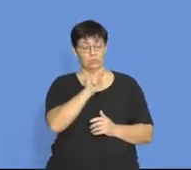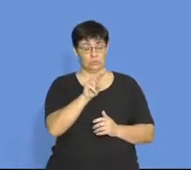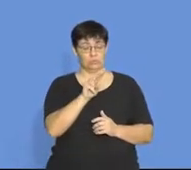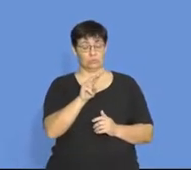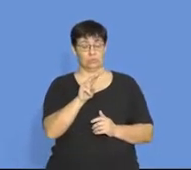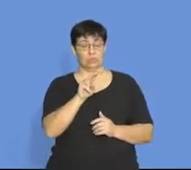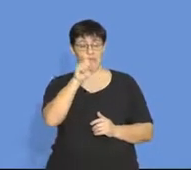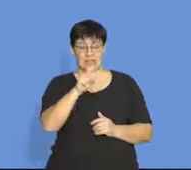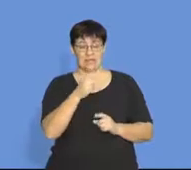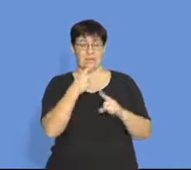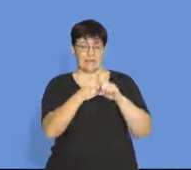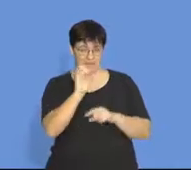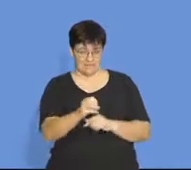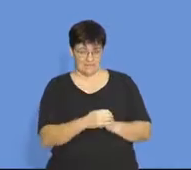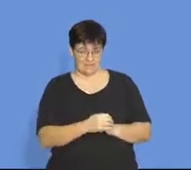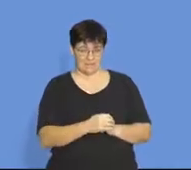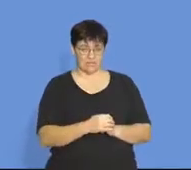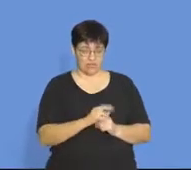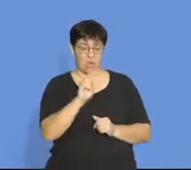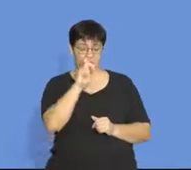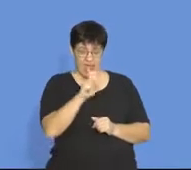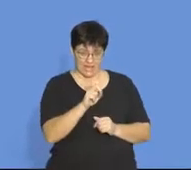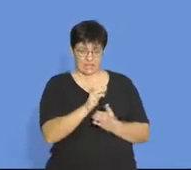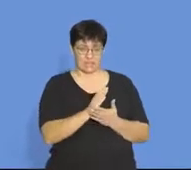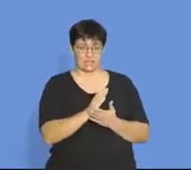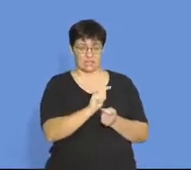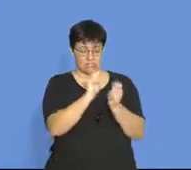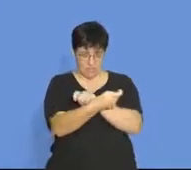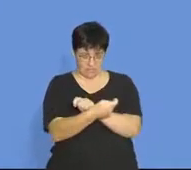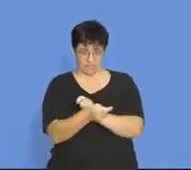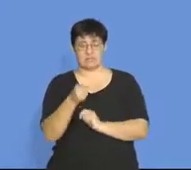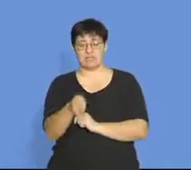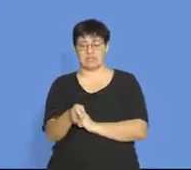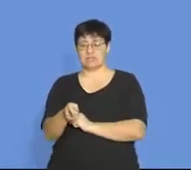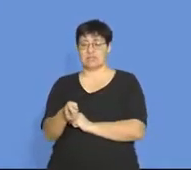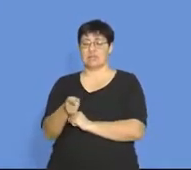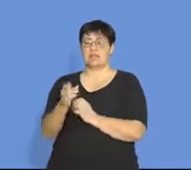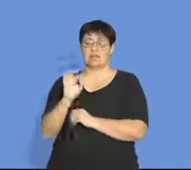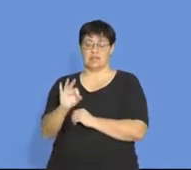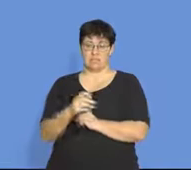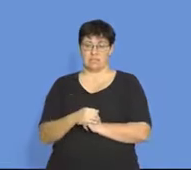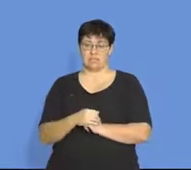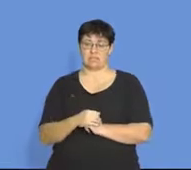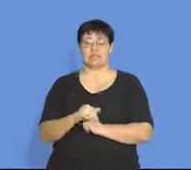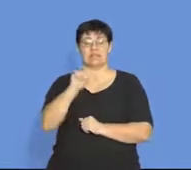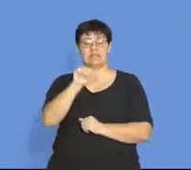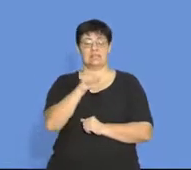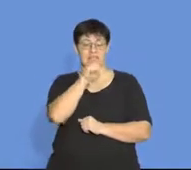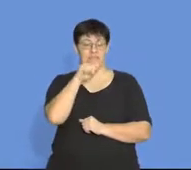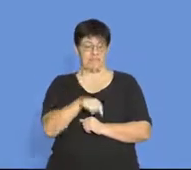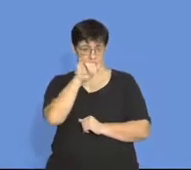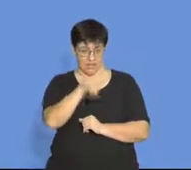between the 2 and the x, there's a multiply. So I will replace that x by what my equation 3 is, which is the